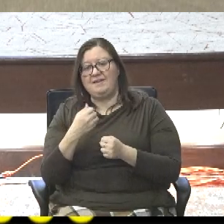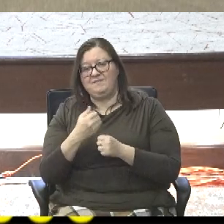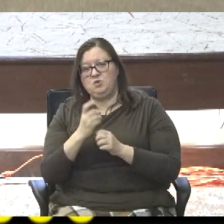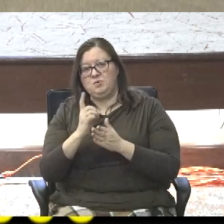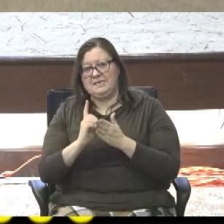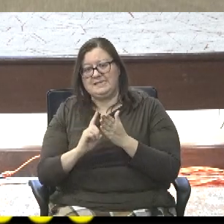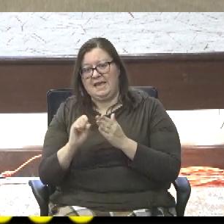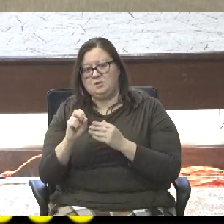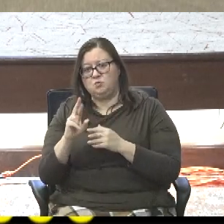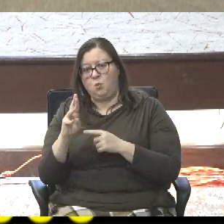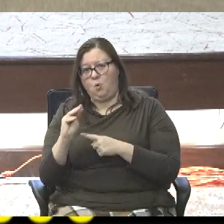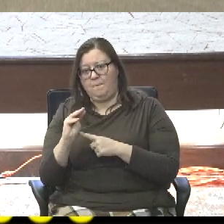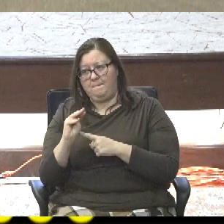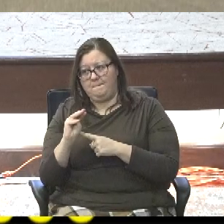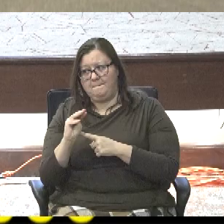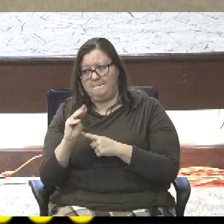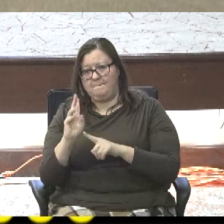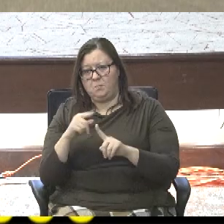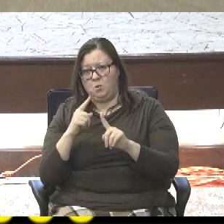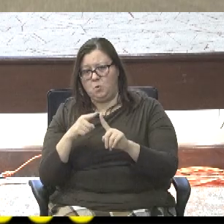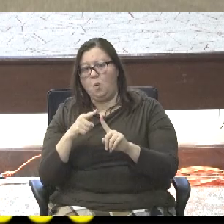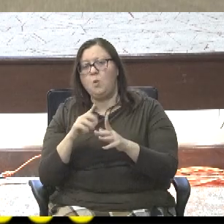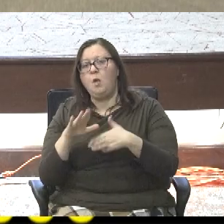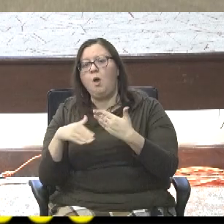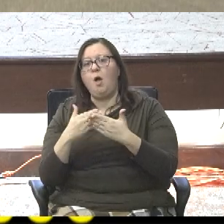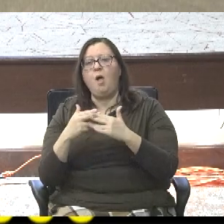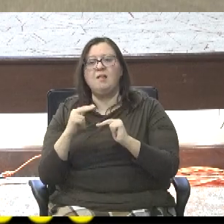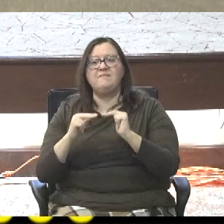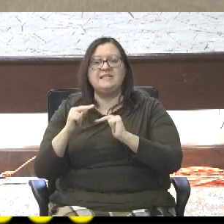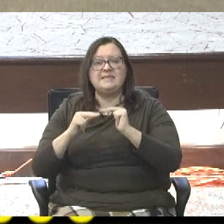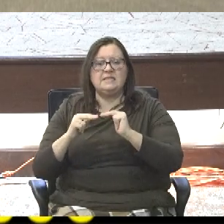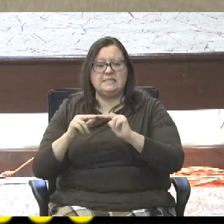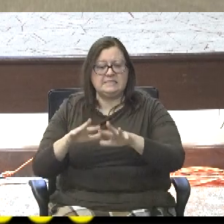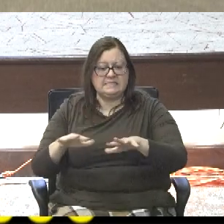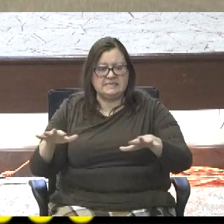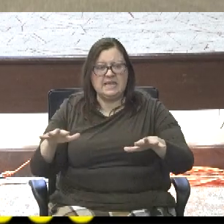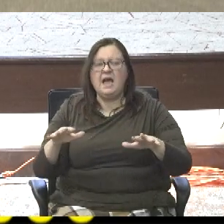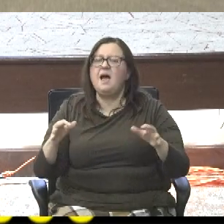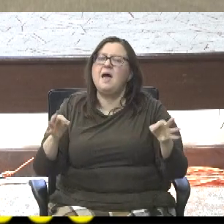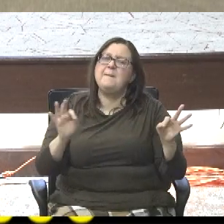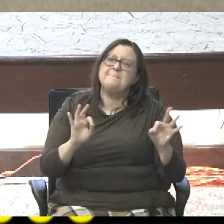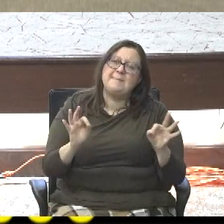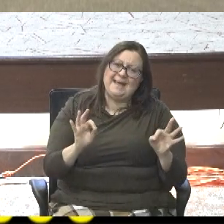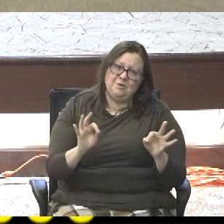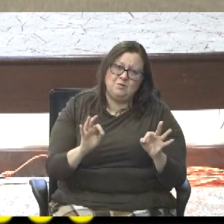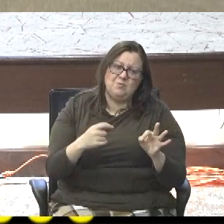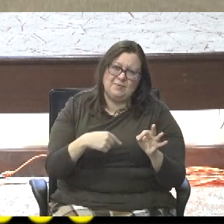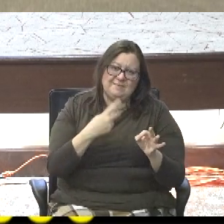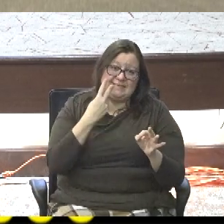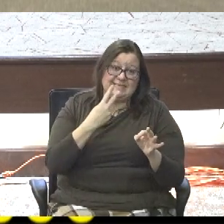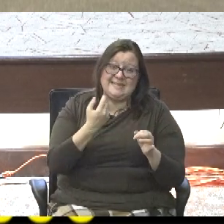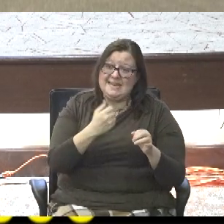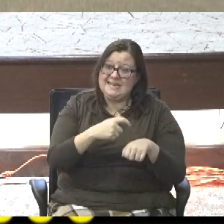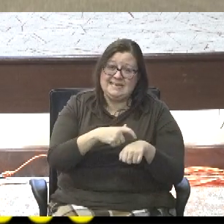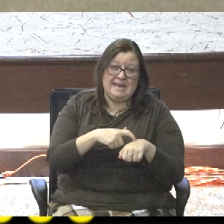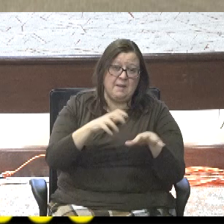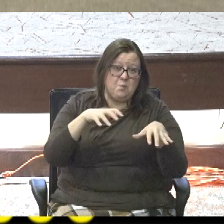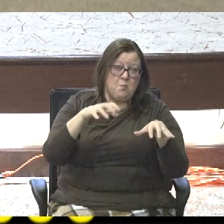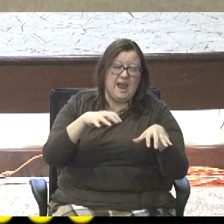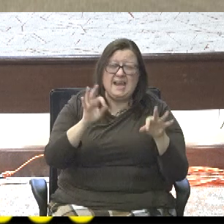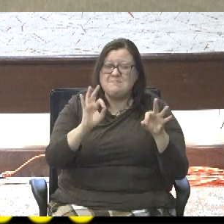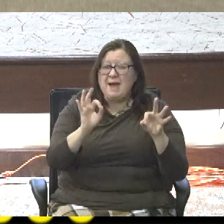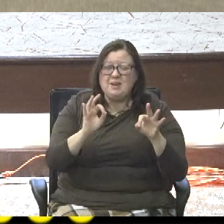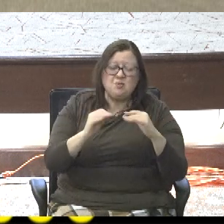design storm, so that all facilities are for a very minor event. So anytime you get a rainfall event more than